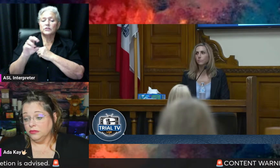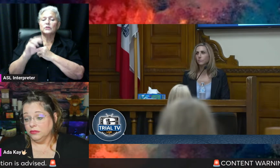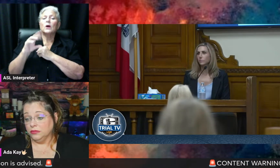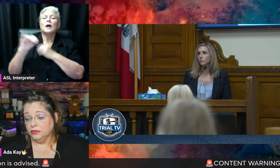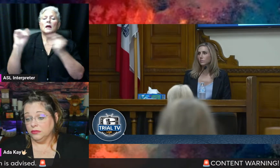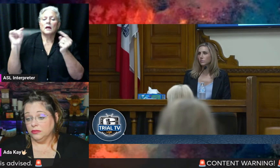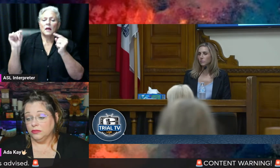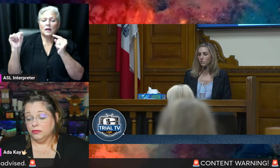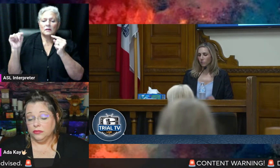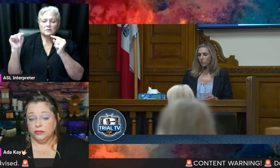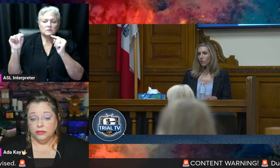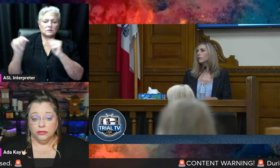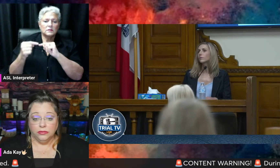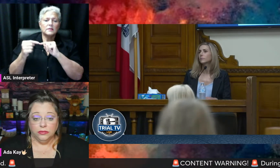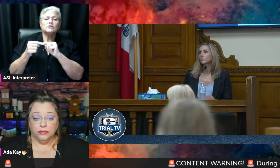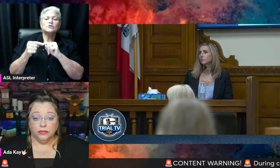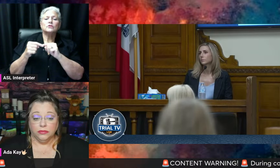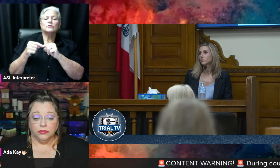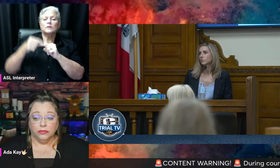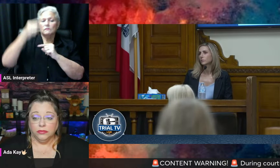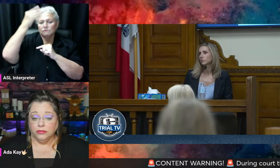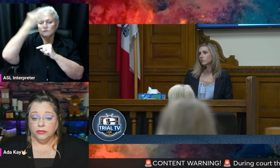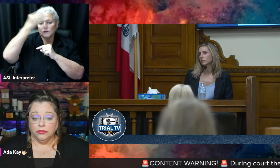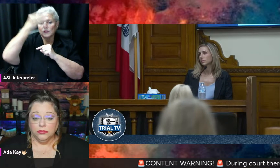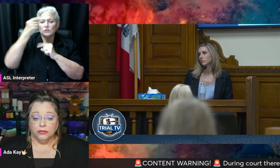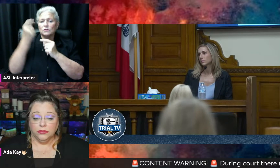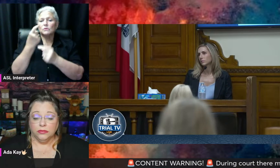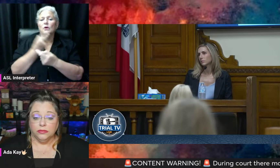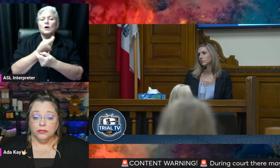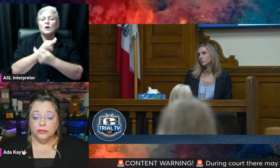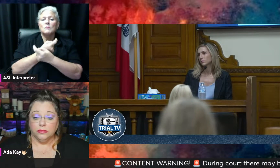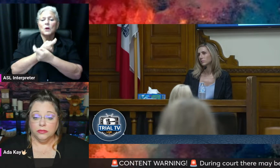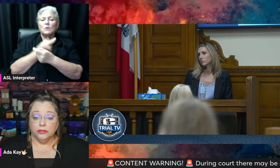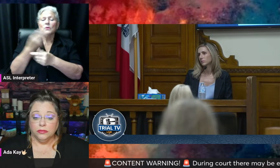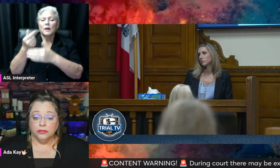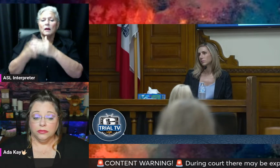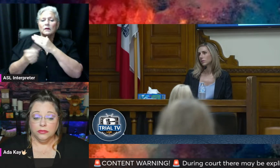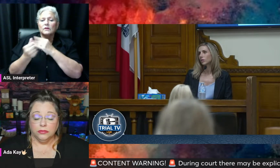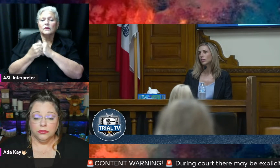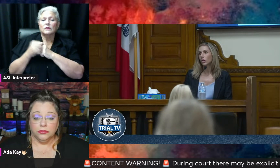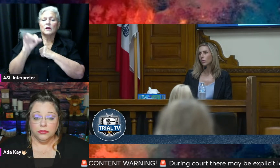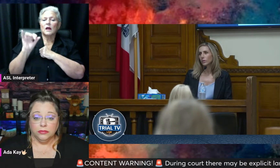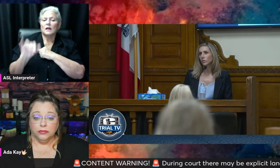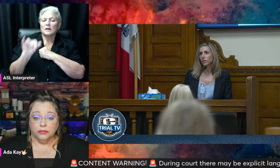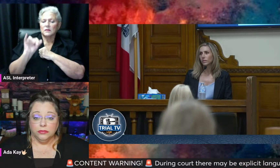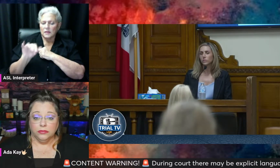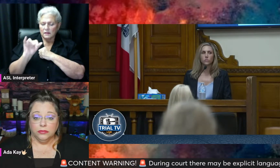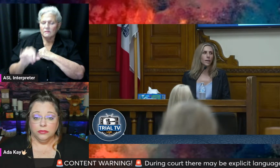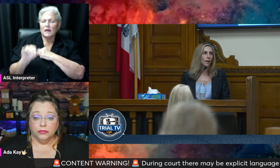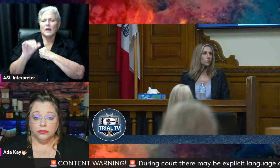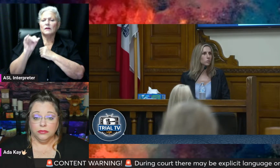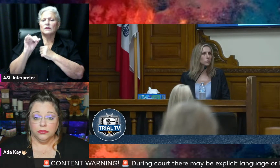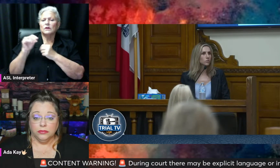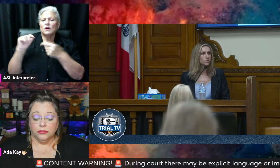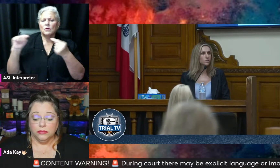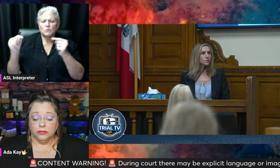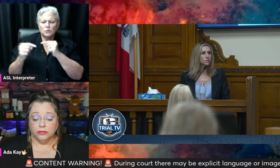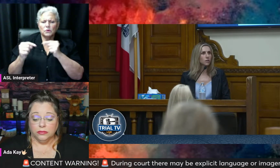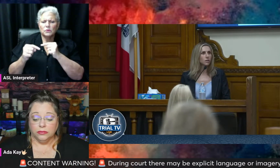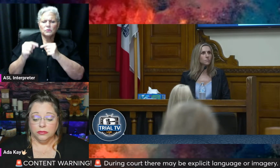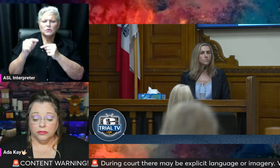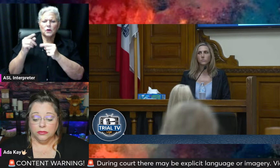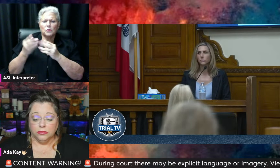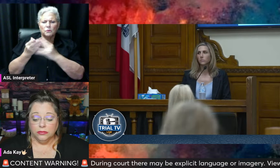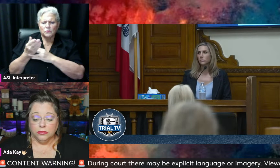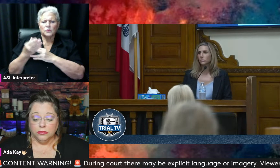it. Did that particular wound penetrate the skull? No, it only injured the outer surface